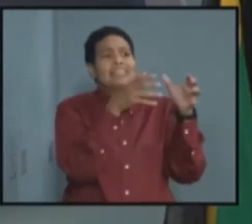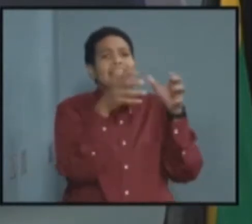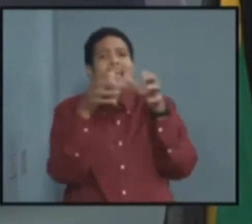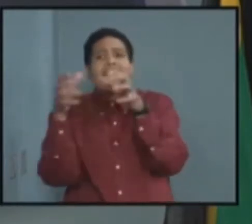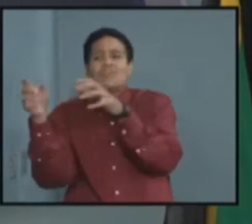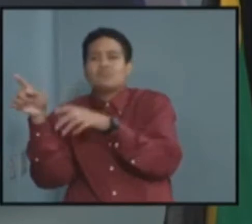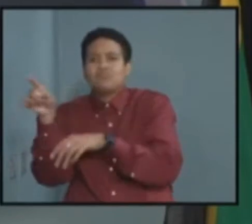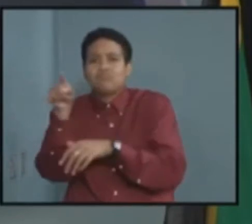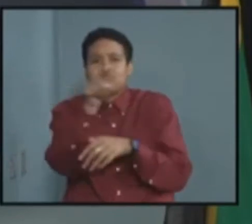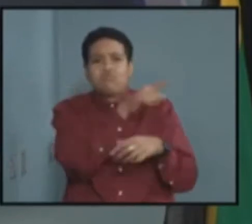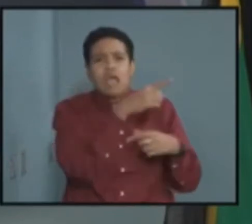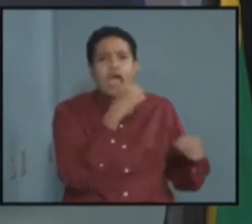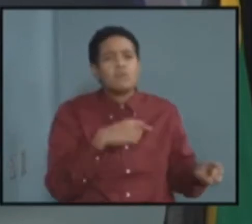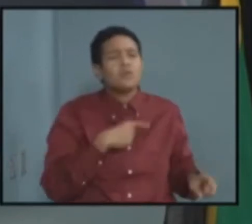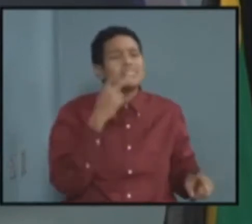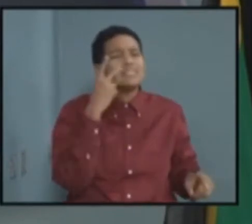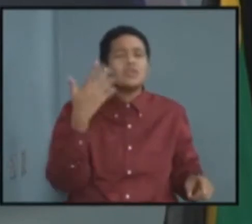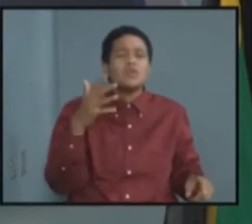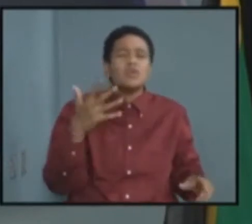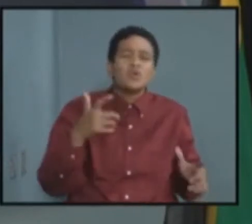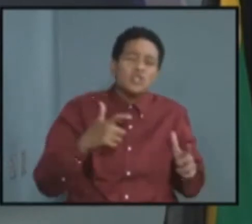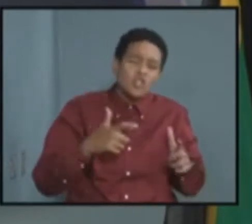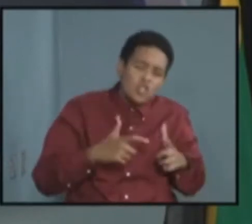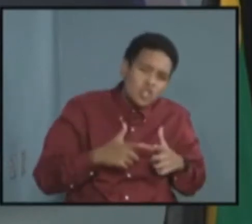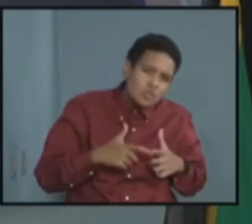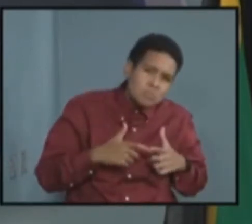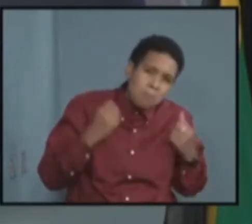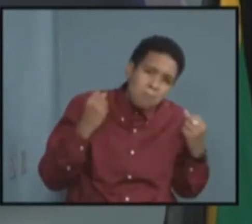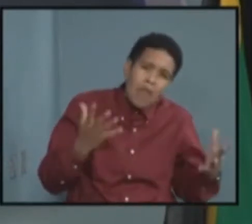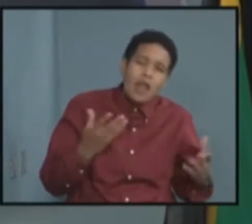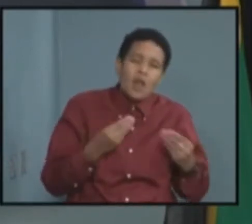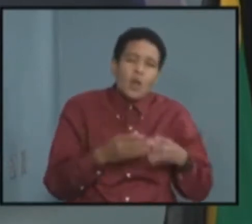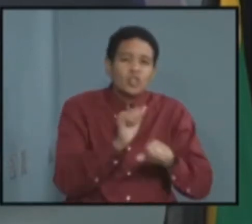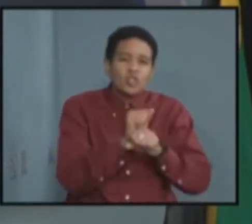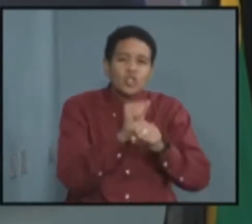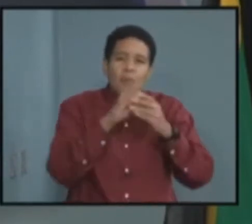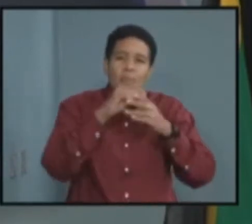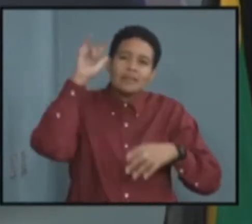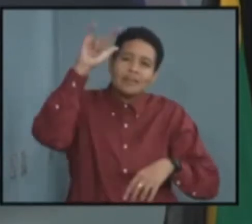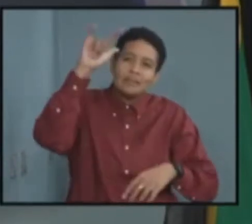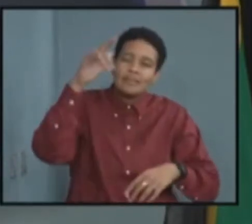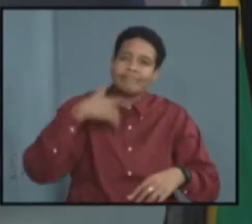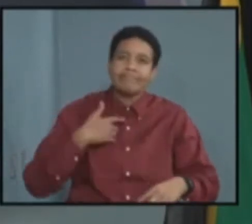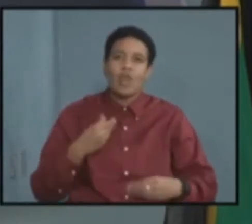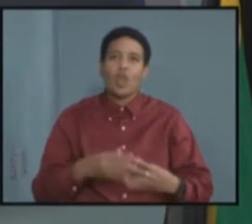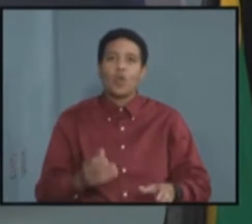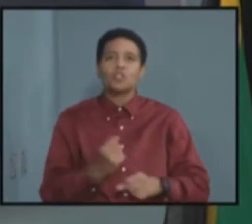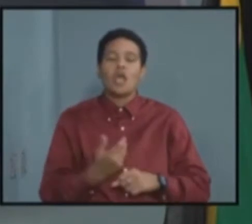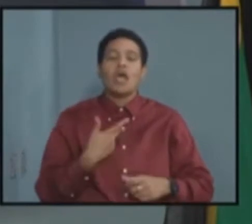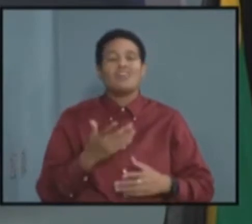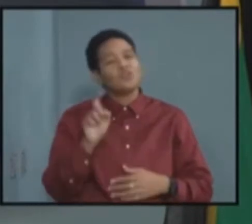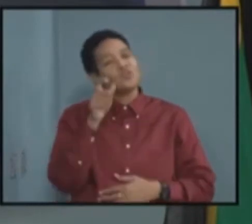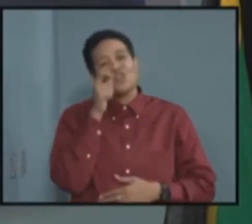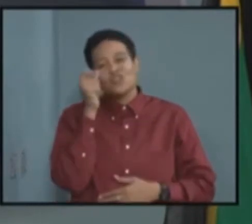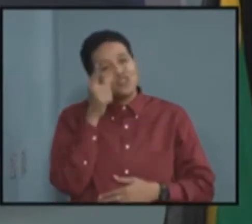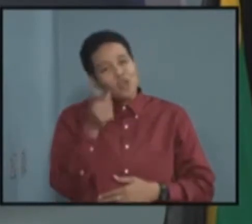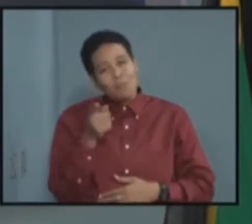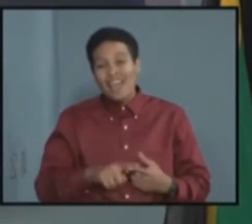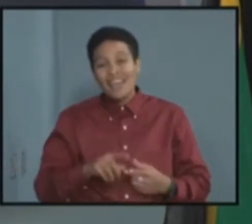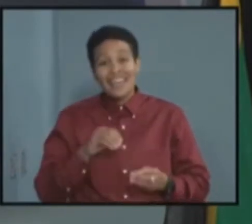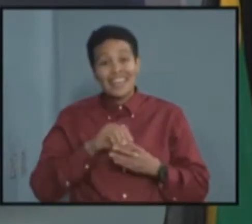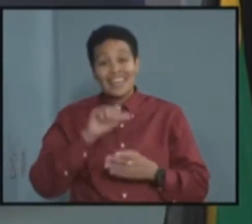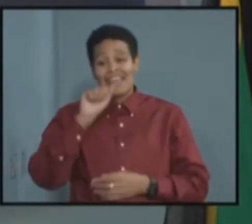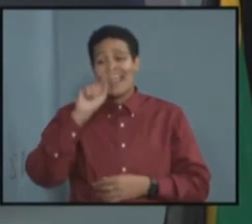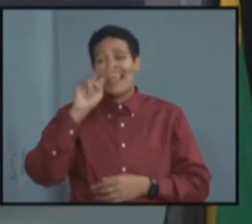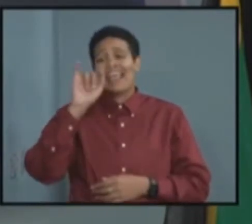We're seeing substantial job losses in the airline industry, which should not be a surprise, in the aviation